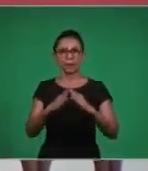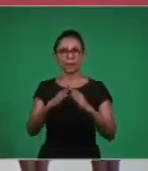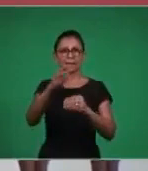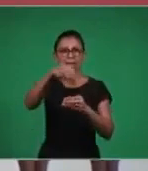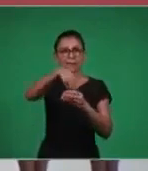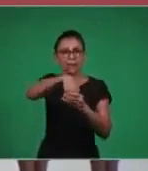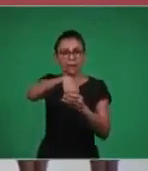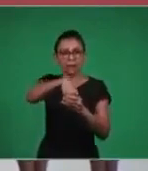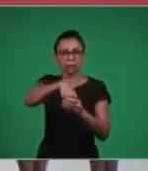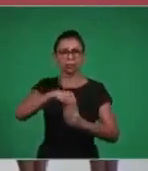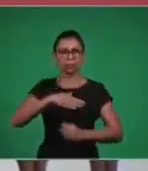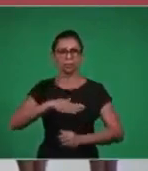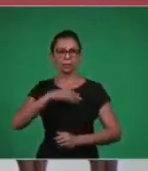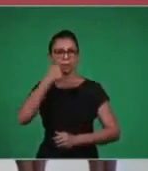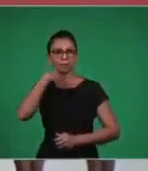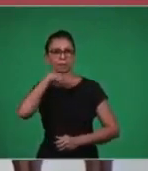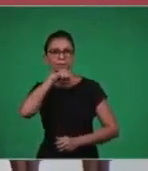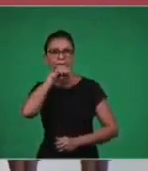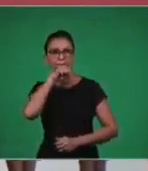my house, my mother,